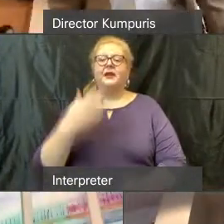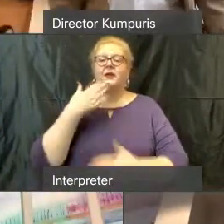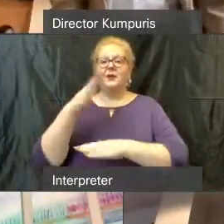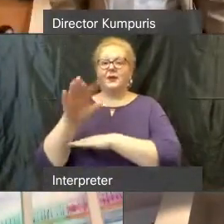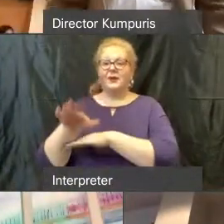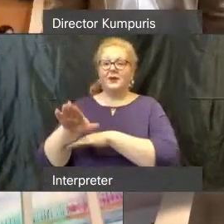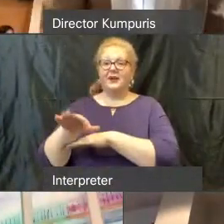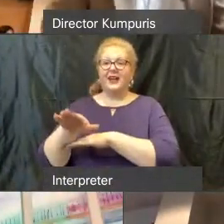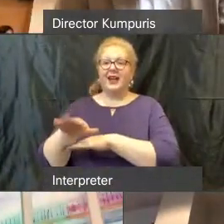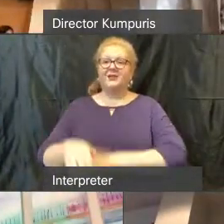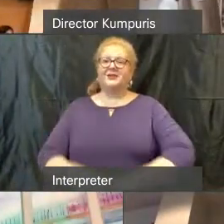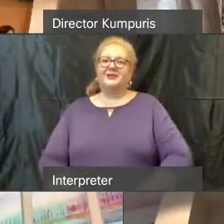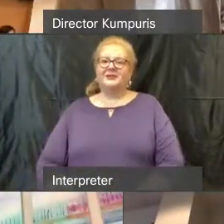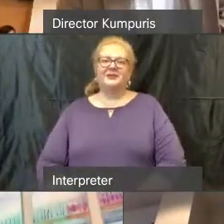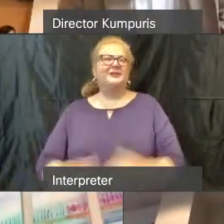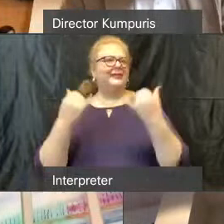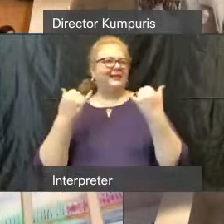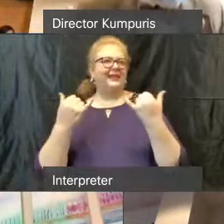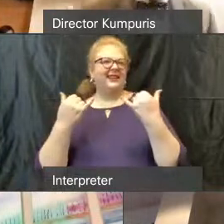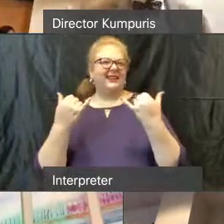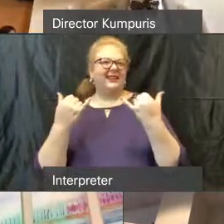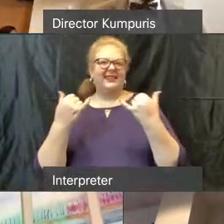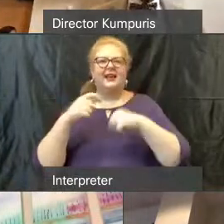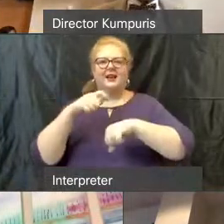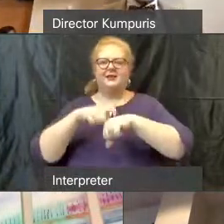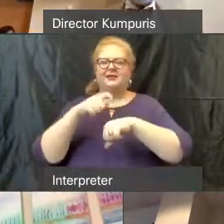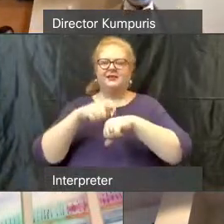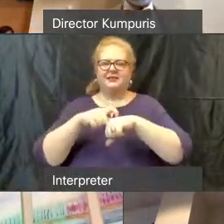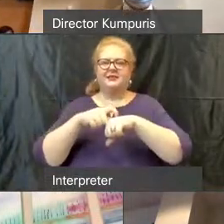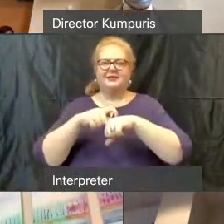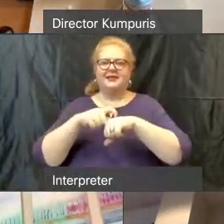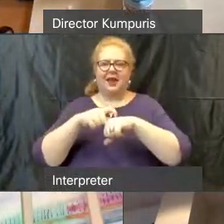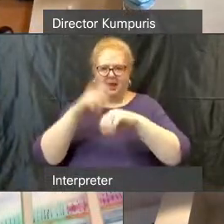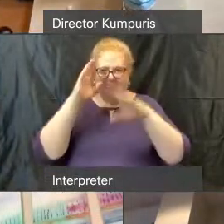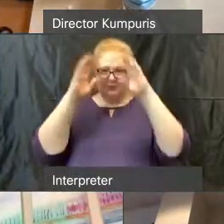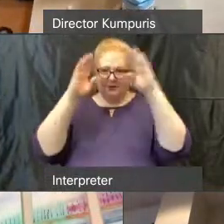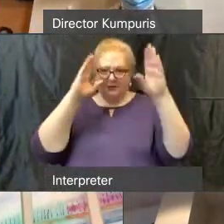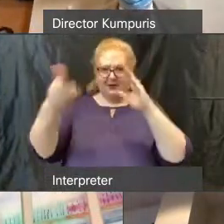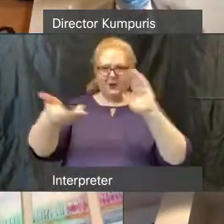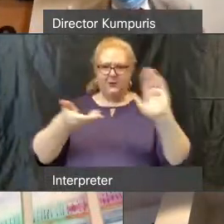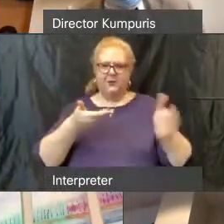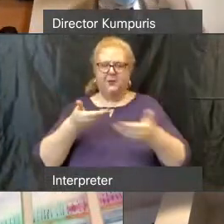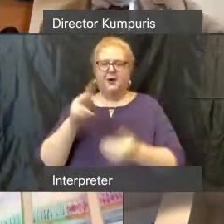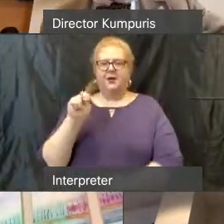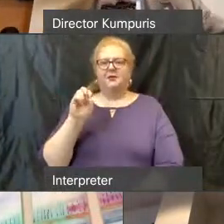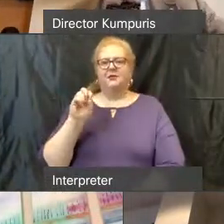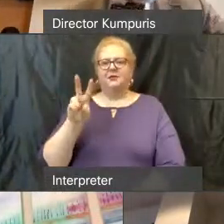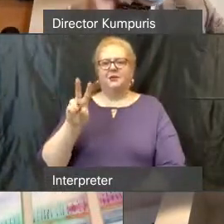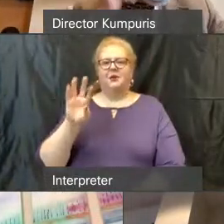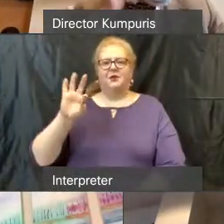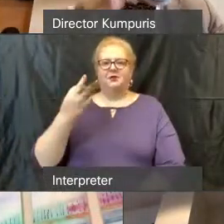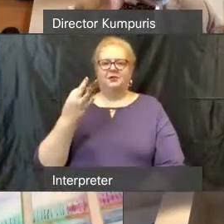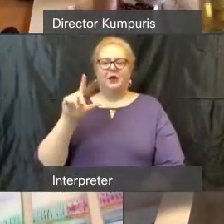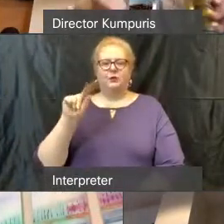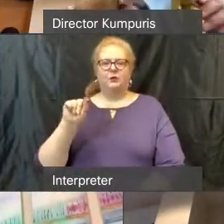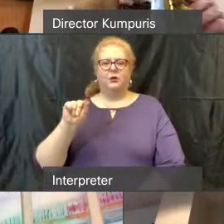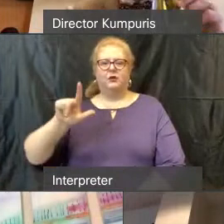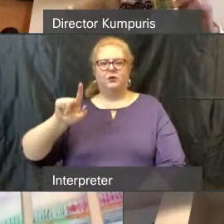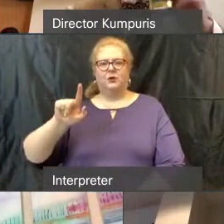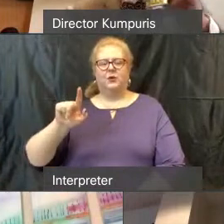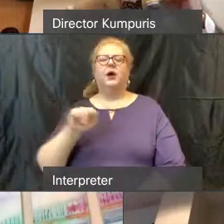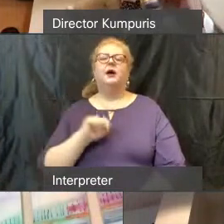Good afternoon. I want to take this time to welcome everyone to our November 9th, 2021 City of Little Rock Board Agenda